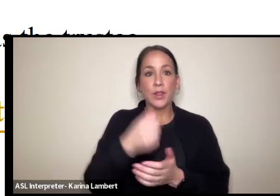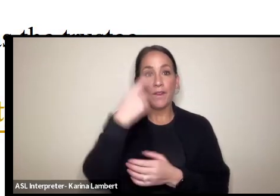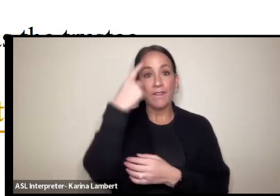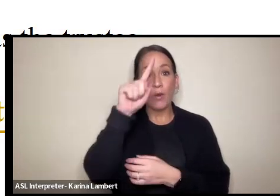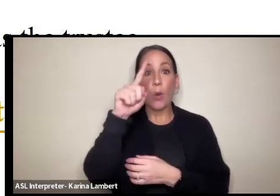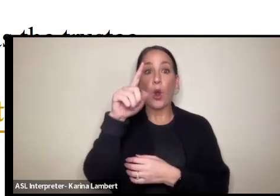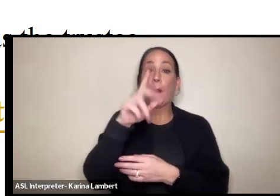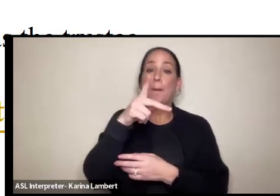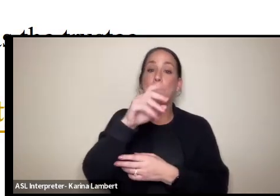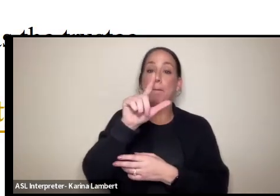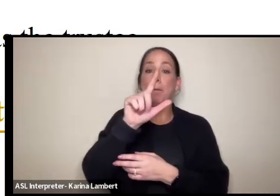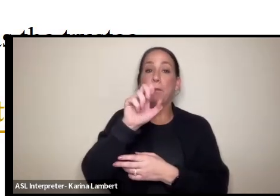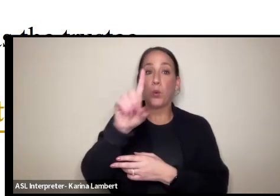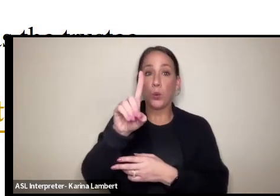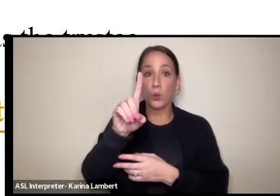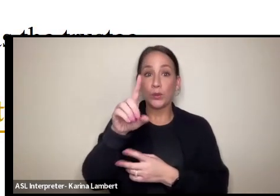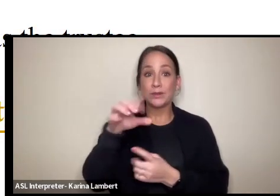trust,